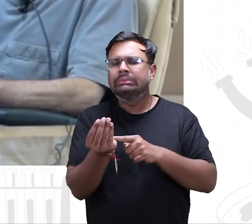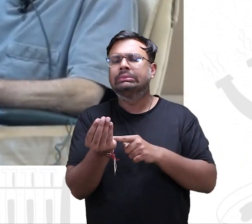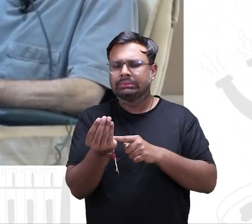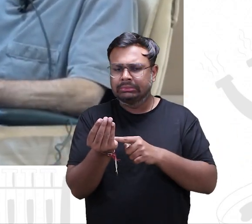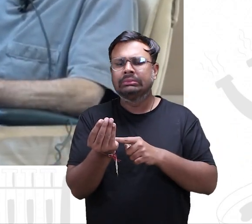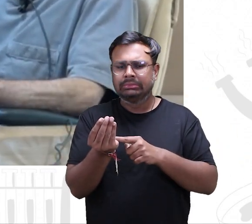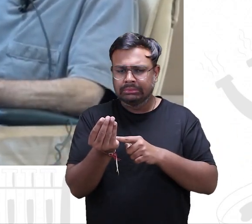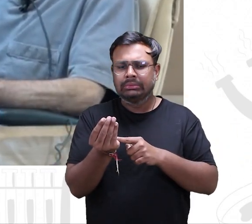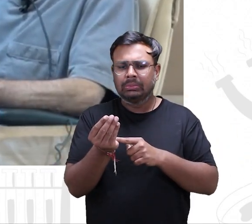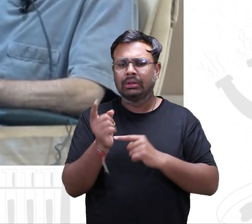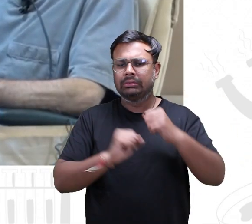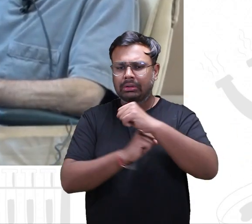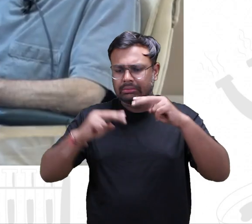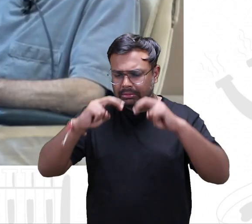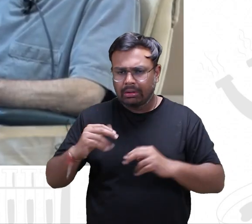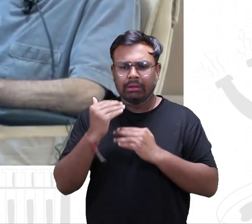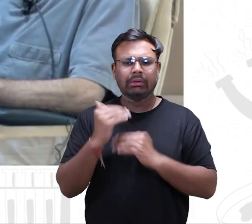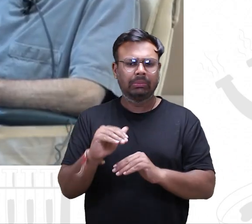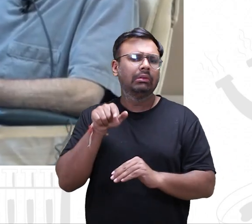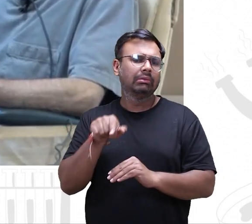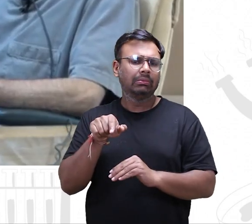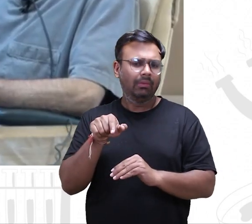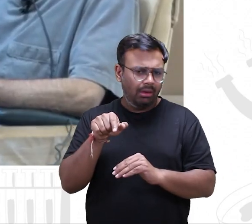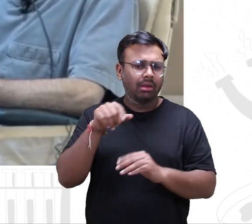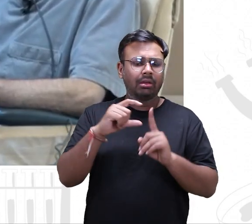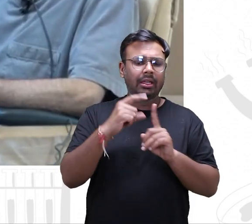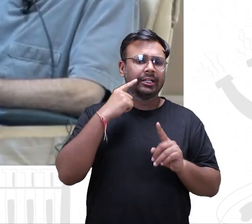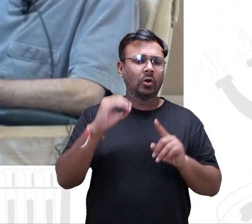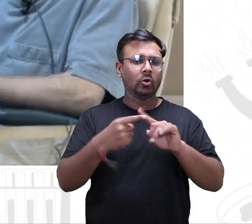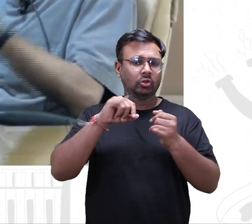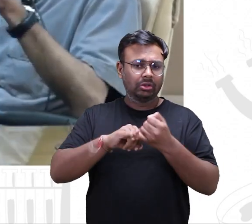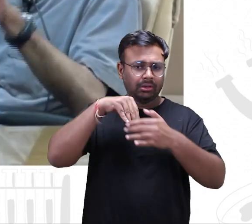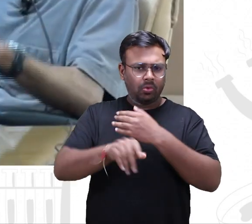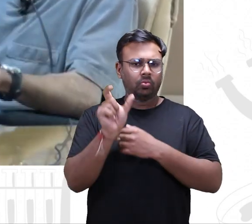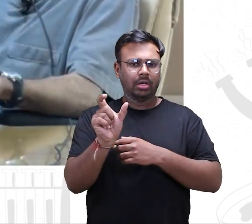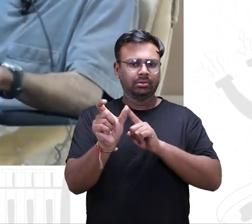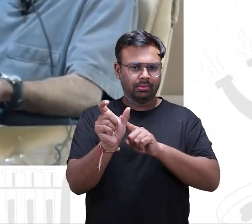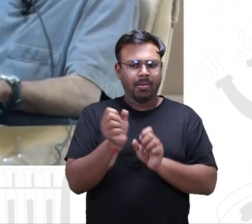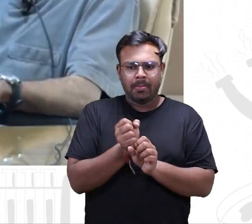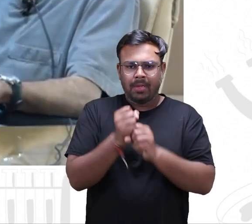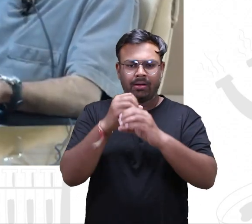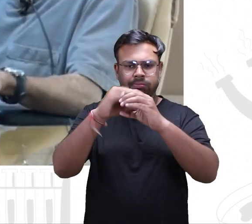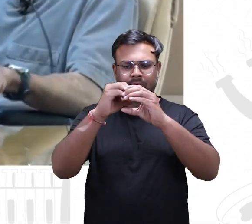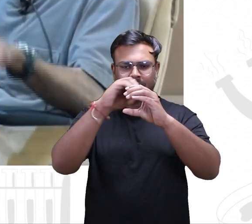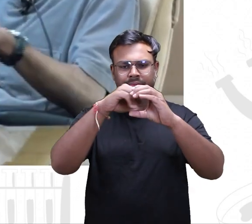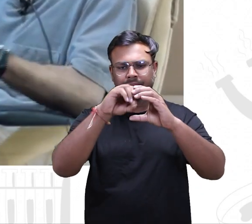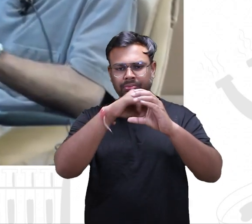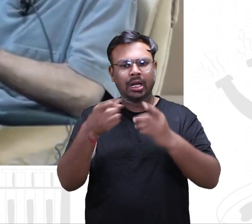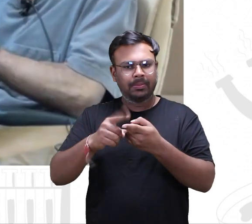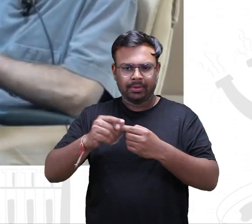But it's less fundamental research has been done in these dicots in terms of what makes a zygote